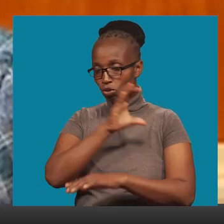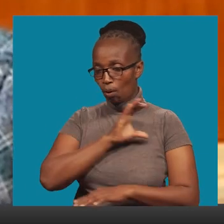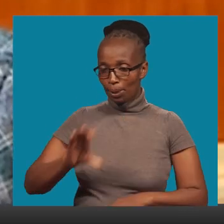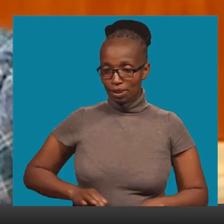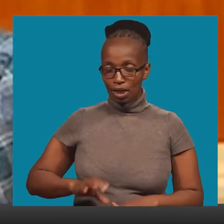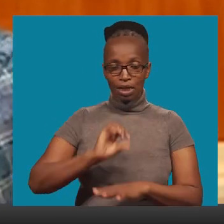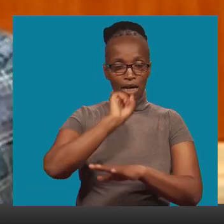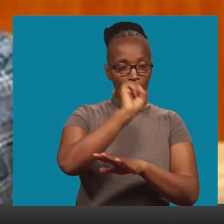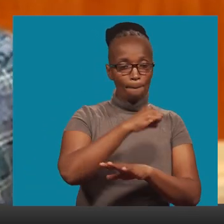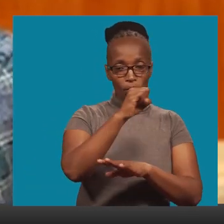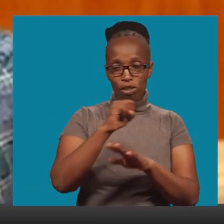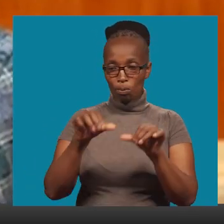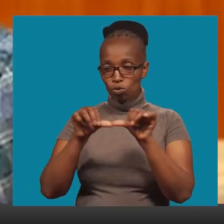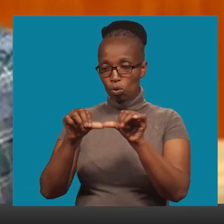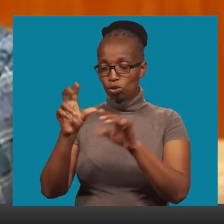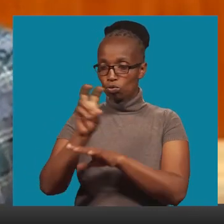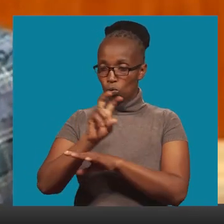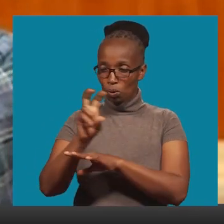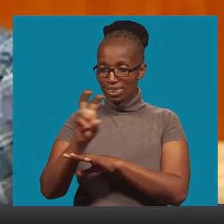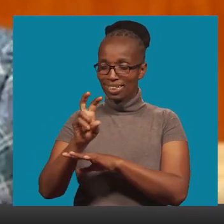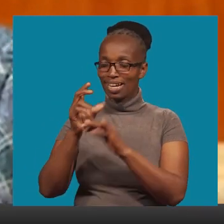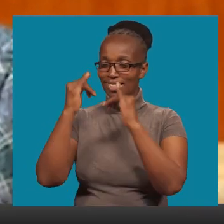This committee will not watch as